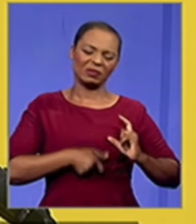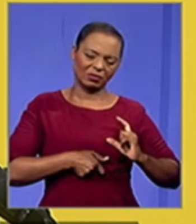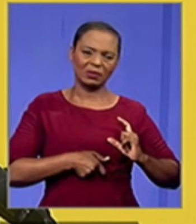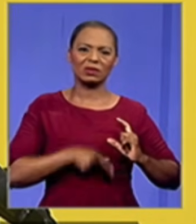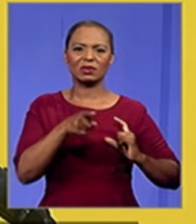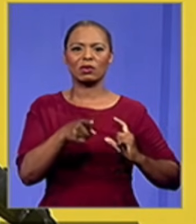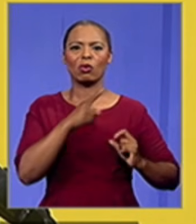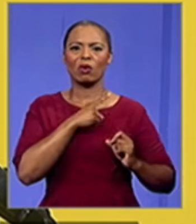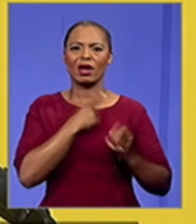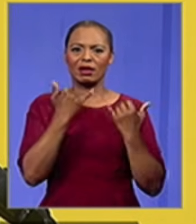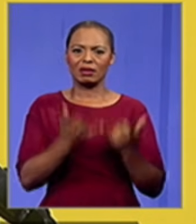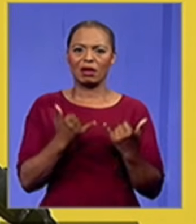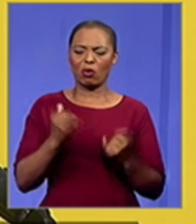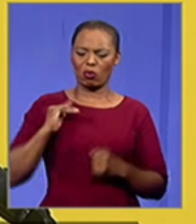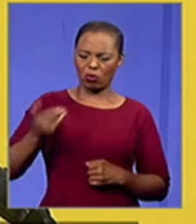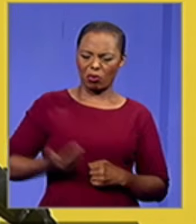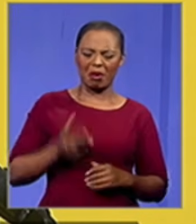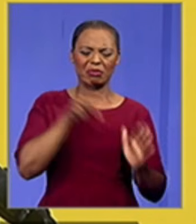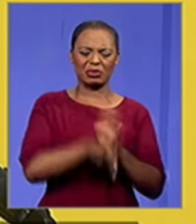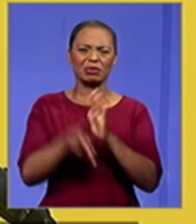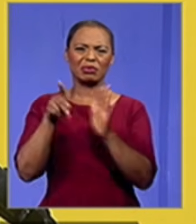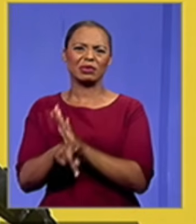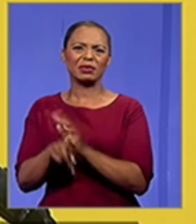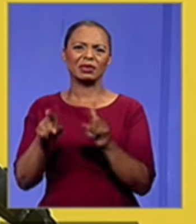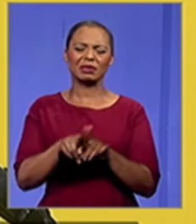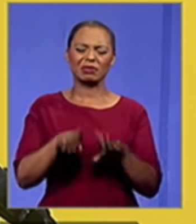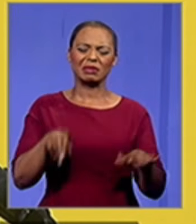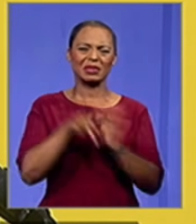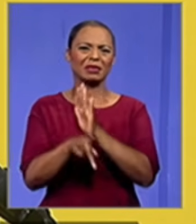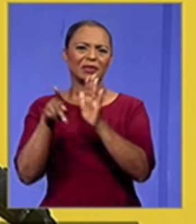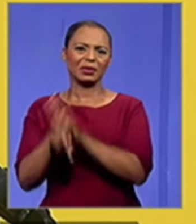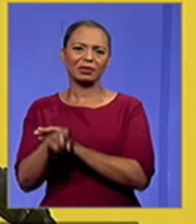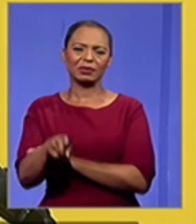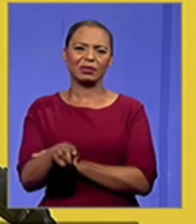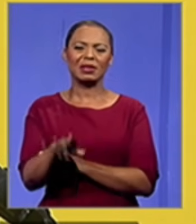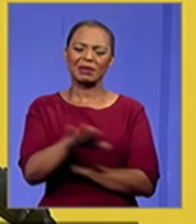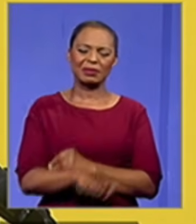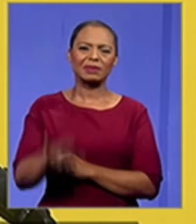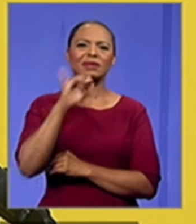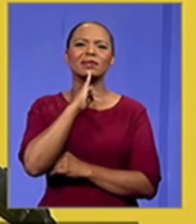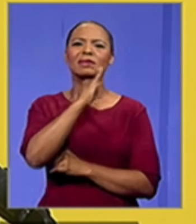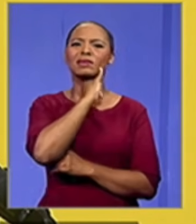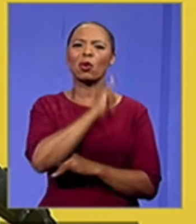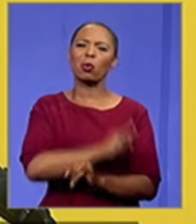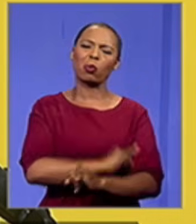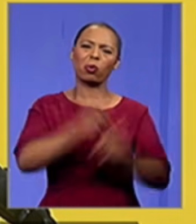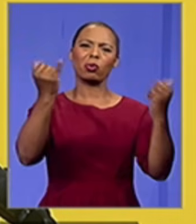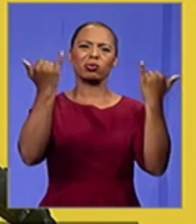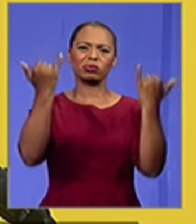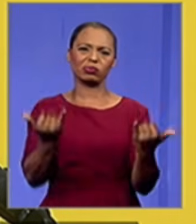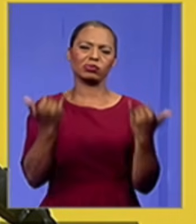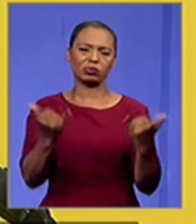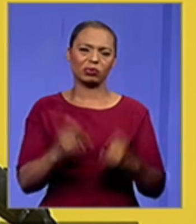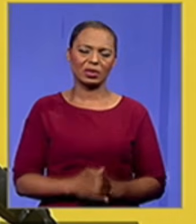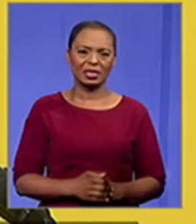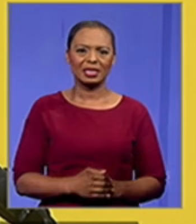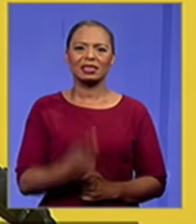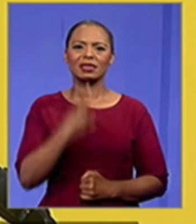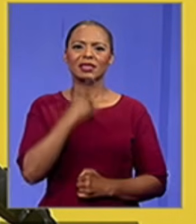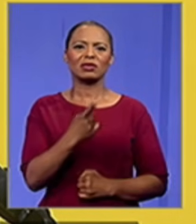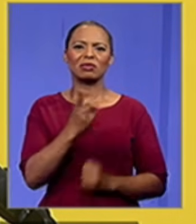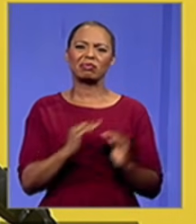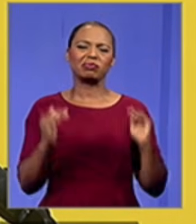genocidal and atrocious activities of the State of Israel, which are being directed